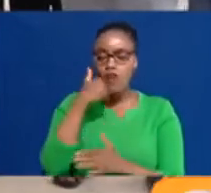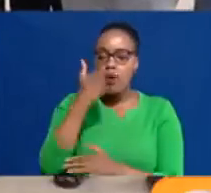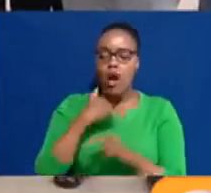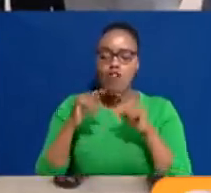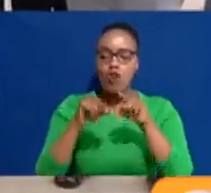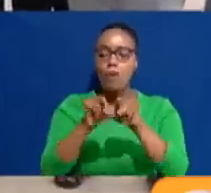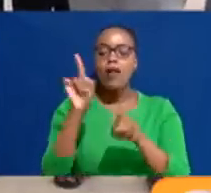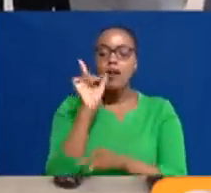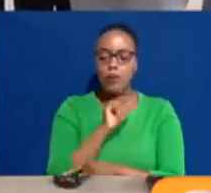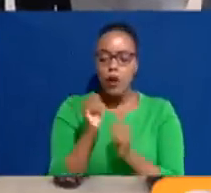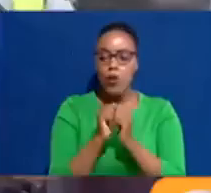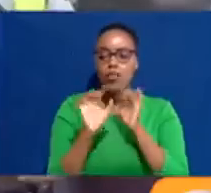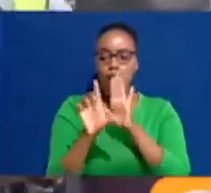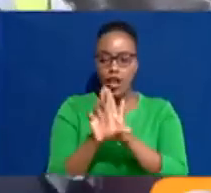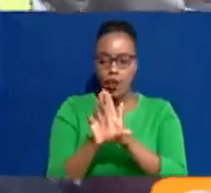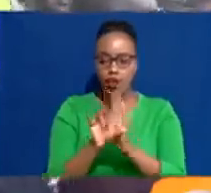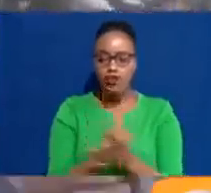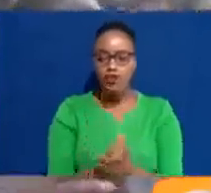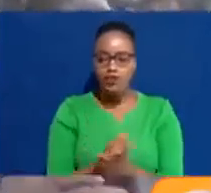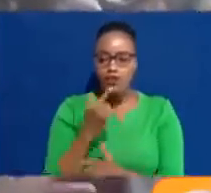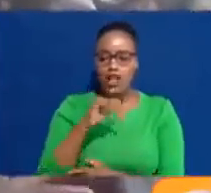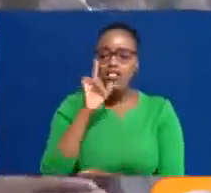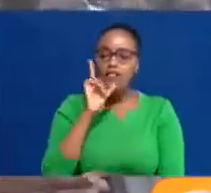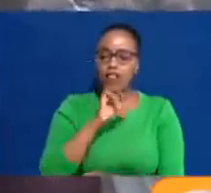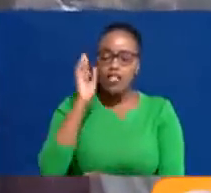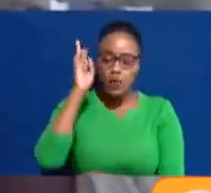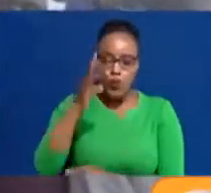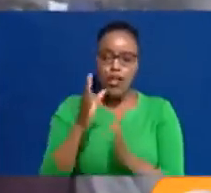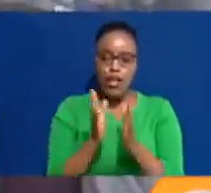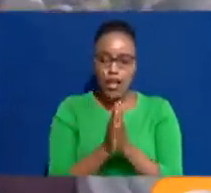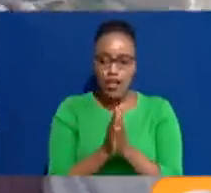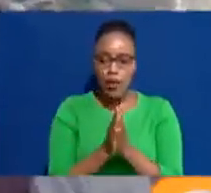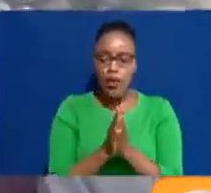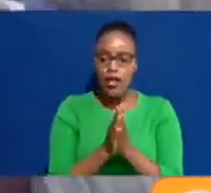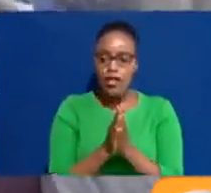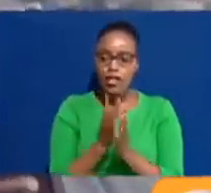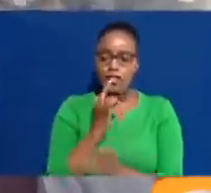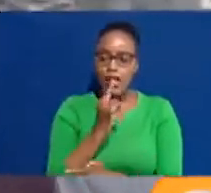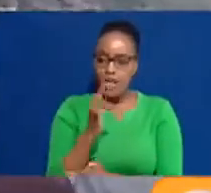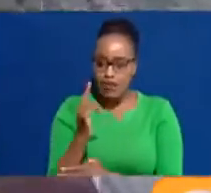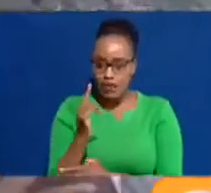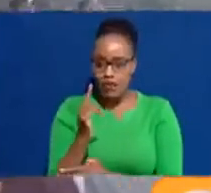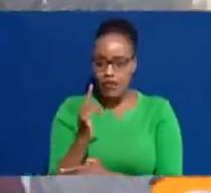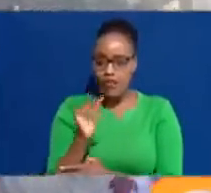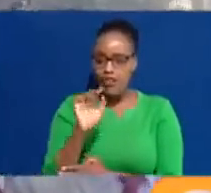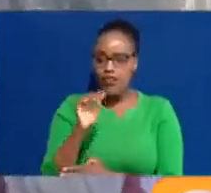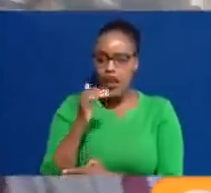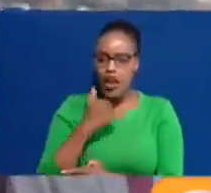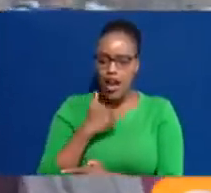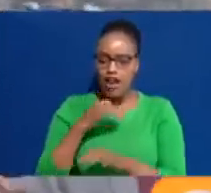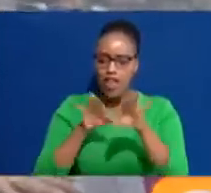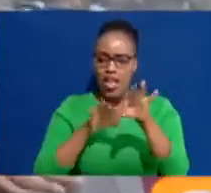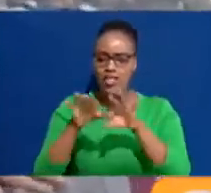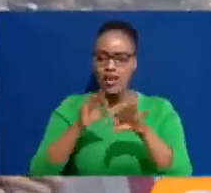complied with the law. Tutakuwa tumemaliza, tutaita officials wenu, tutakaa nao chini,